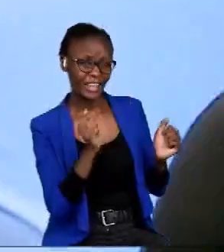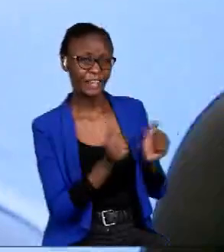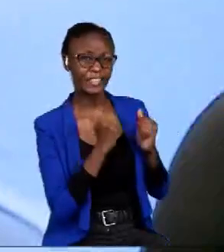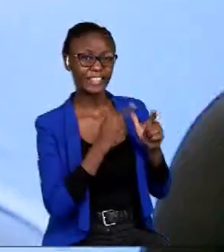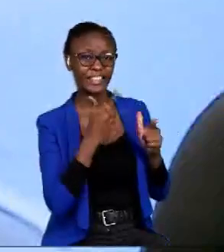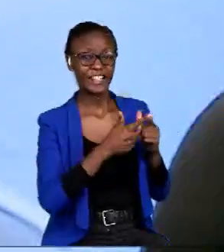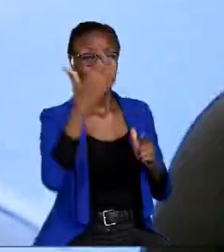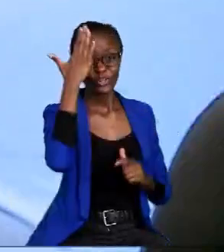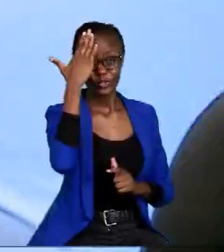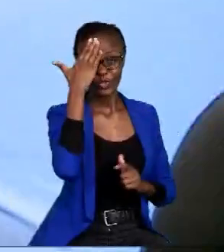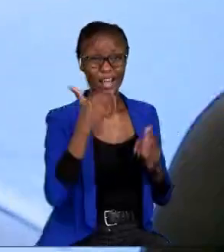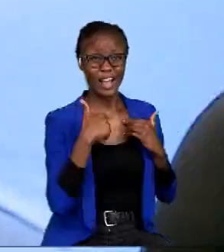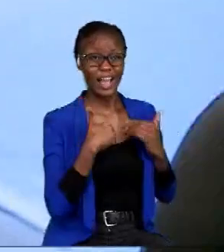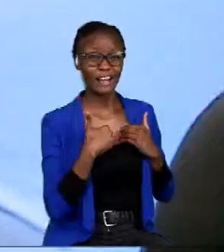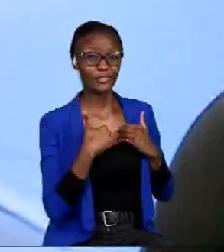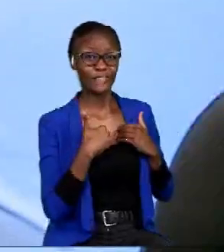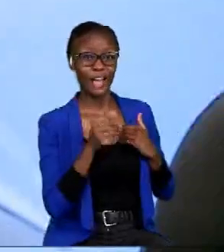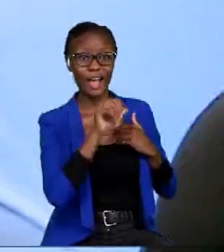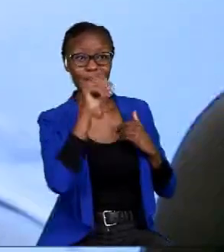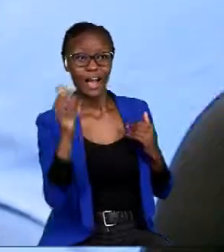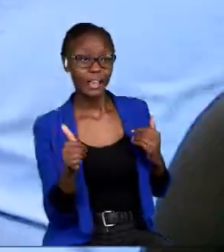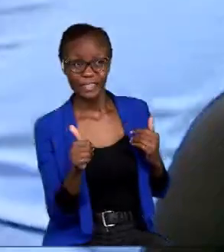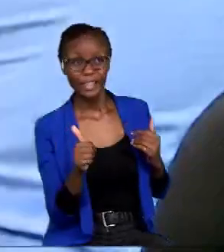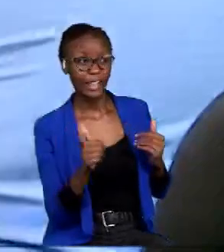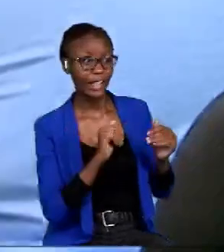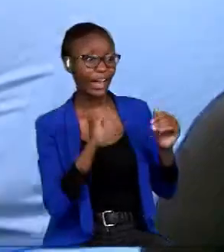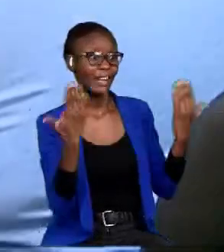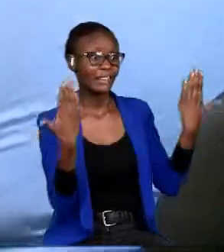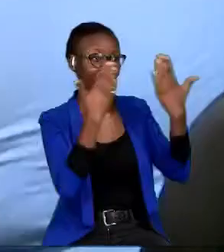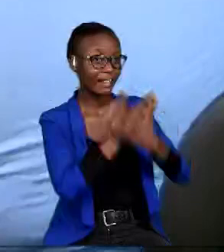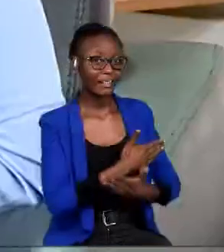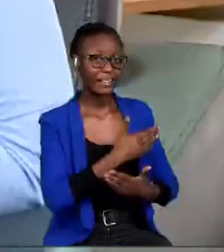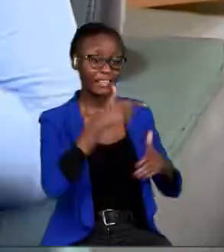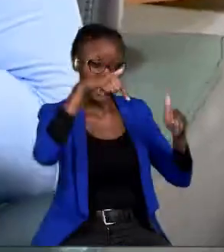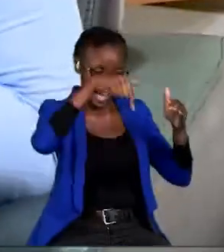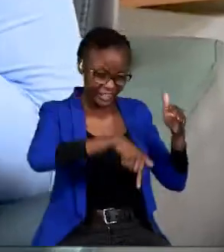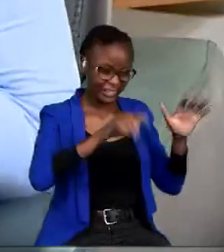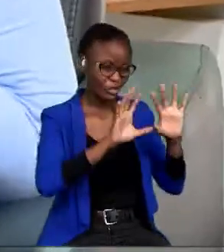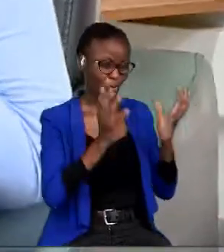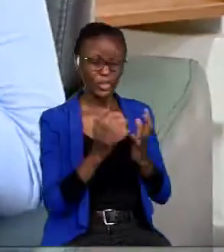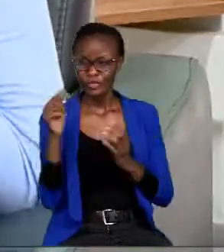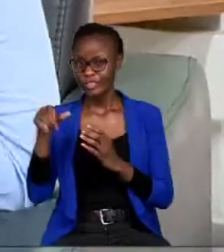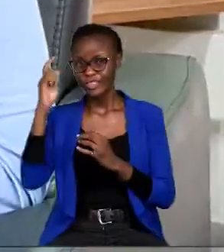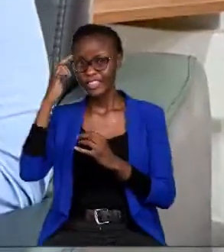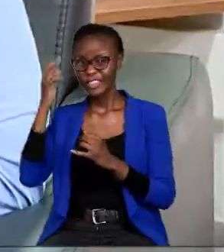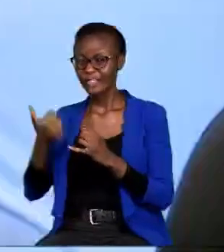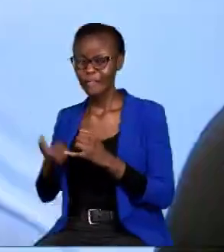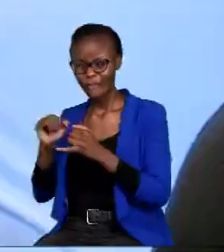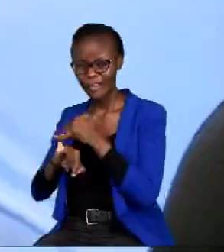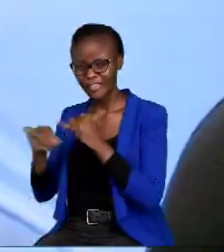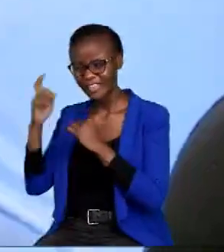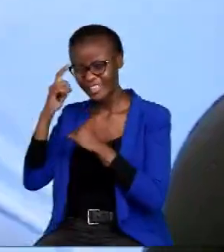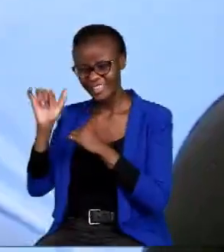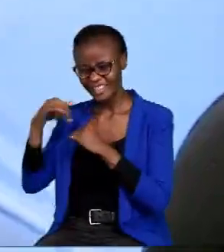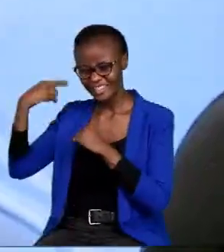I've realized I think there are underground worlds or something that Does your wife find that weird about you?